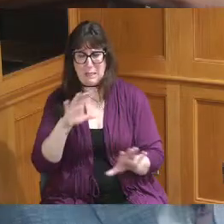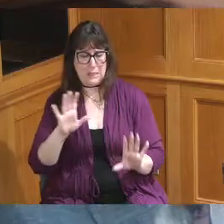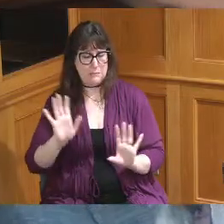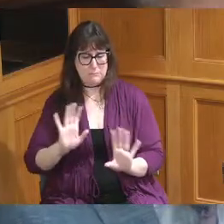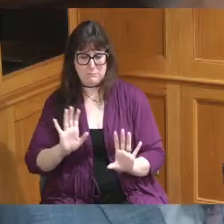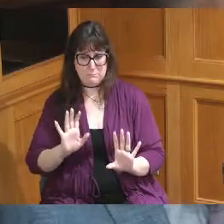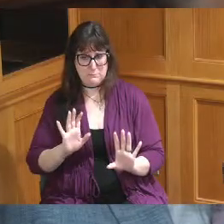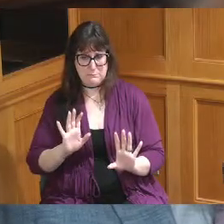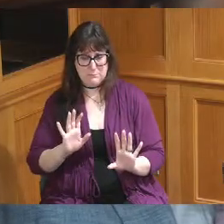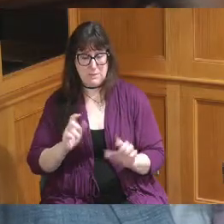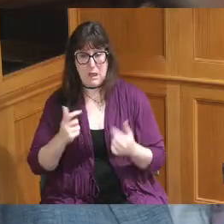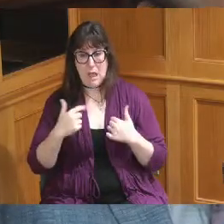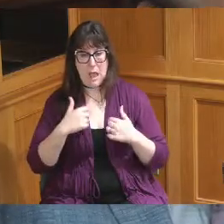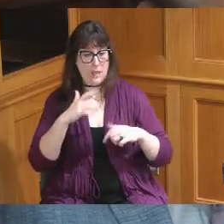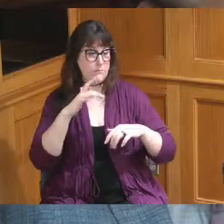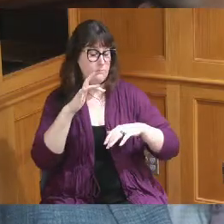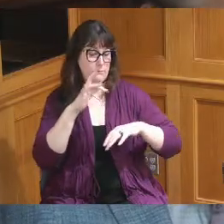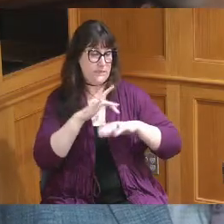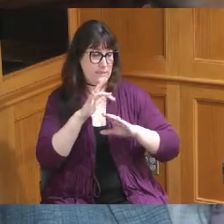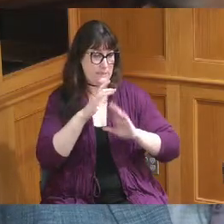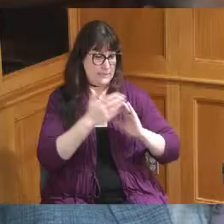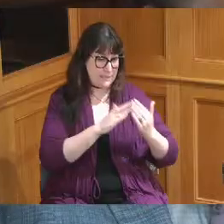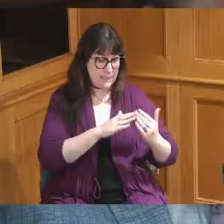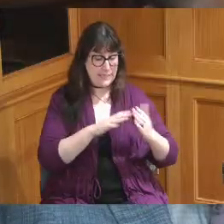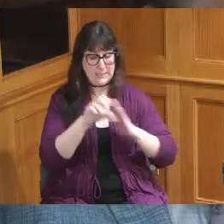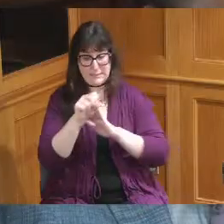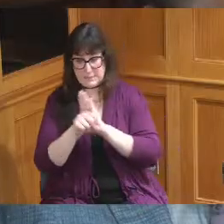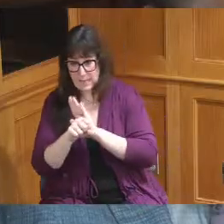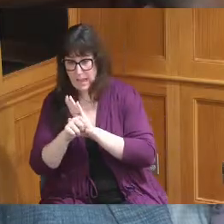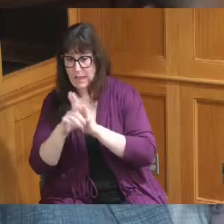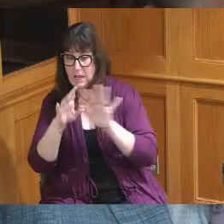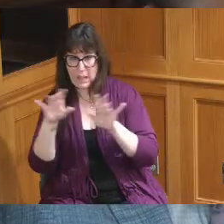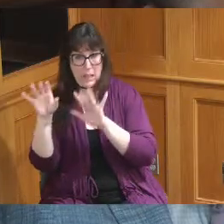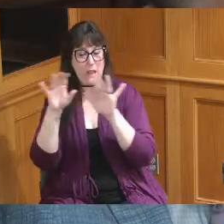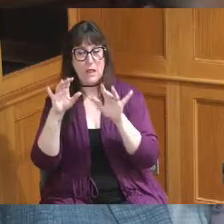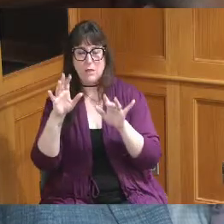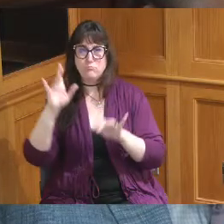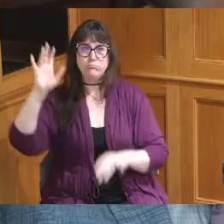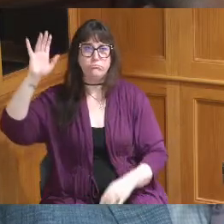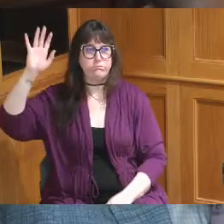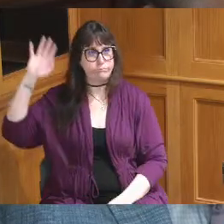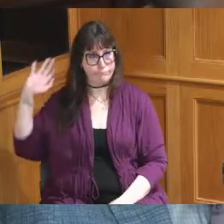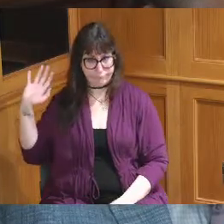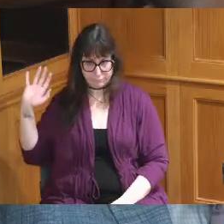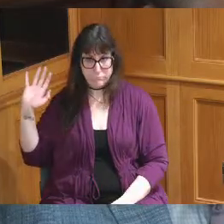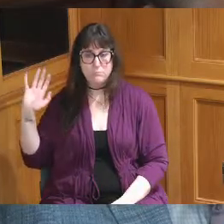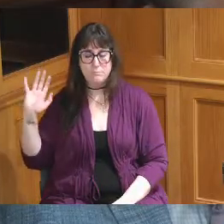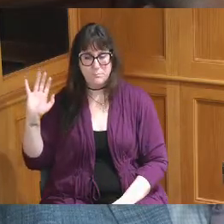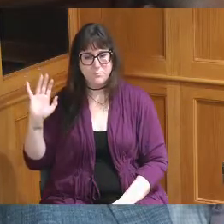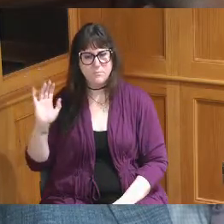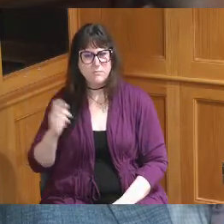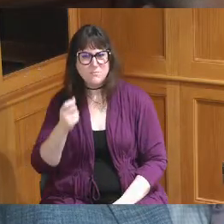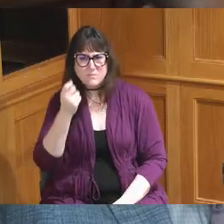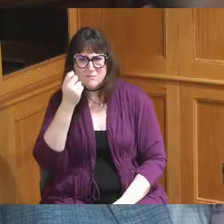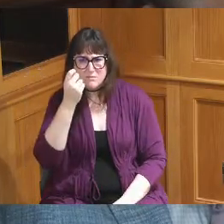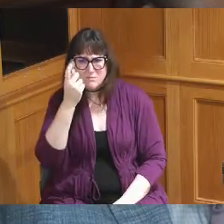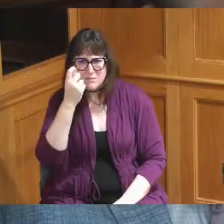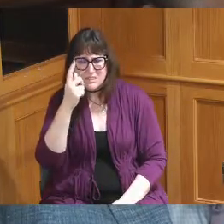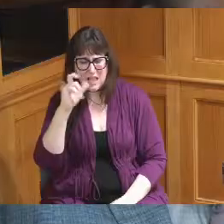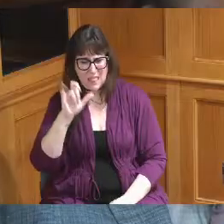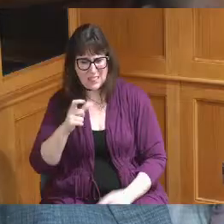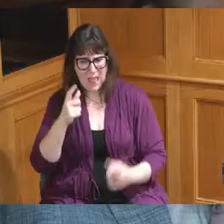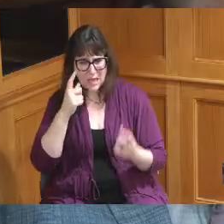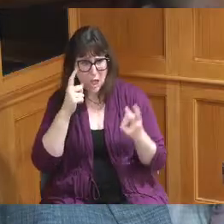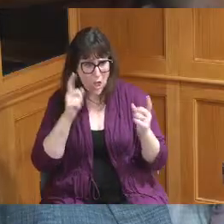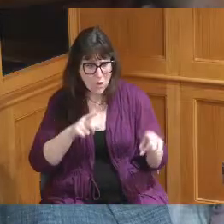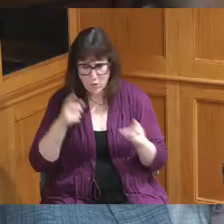done been to the city, the state, and now the county. That's how long ago this was. But they put together an agreement that no matter